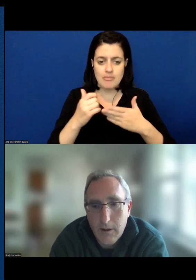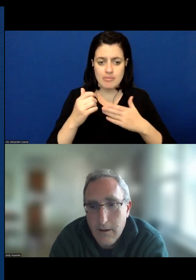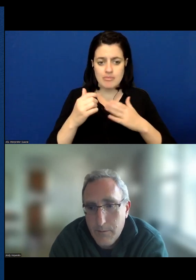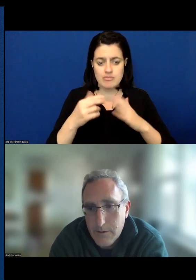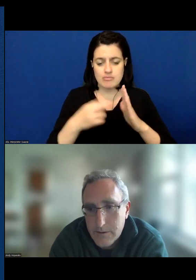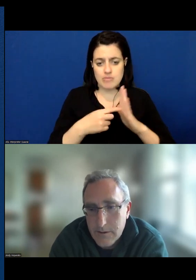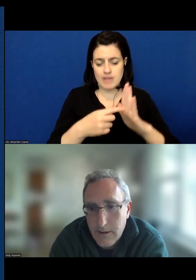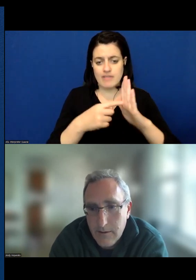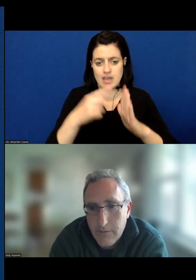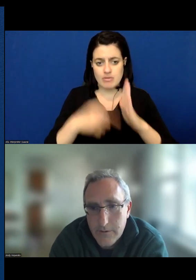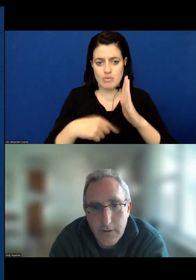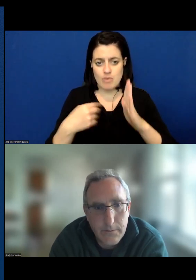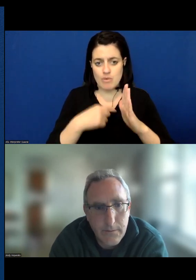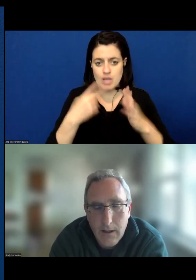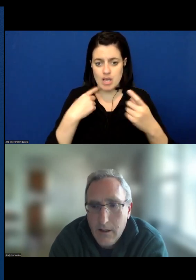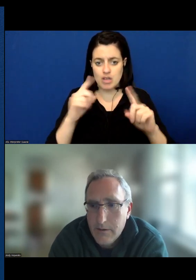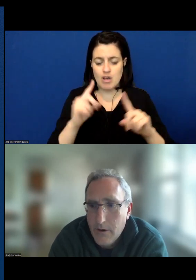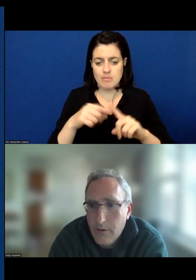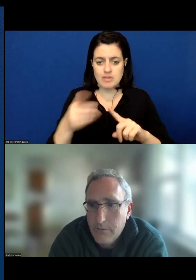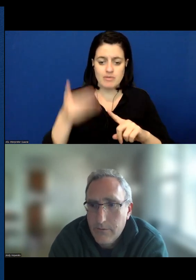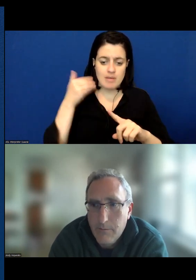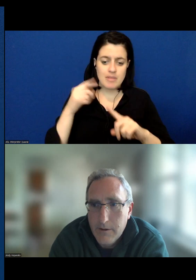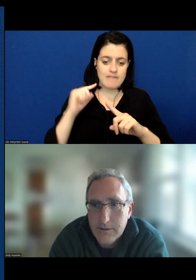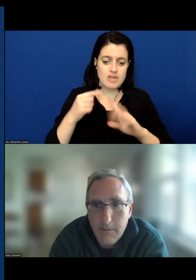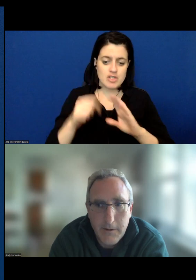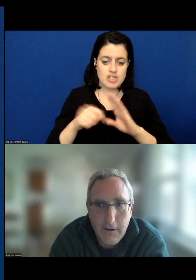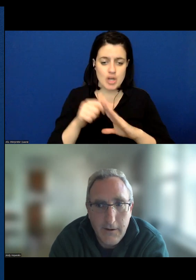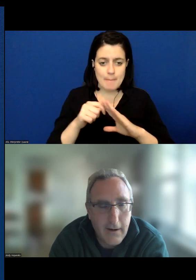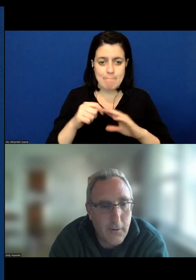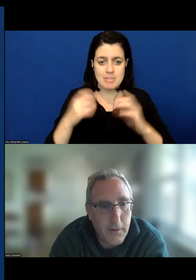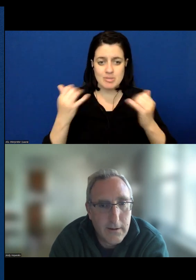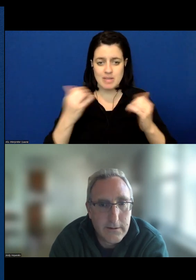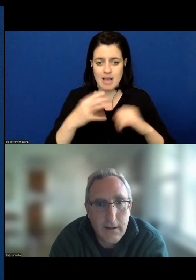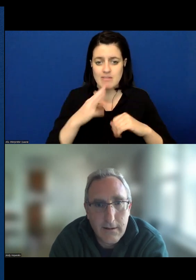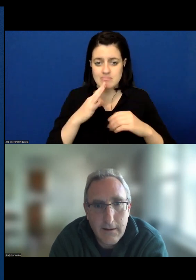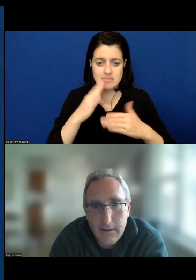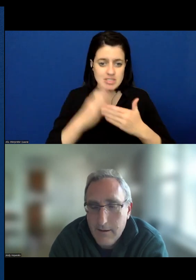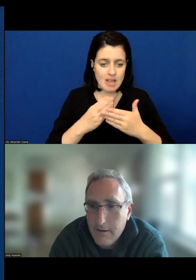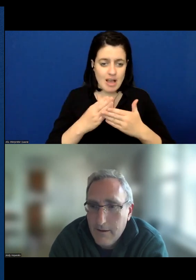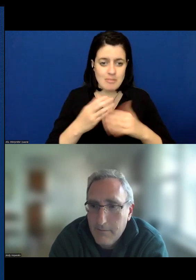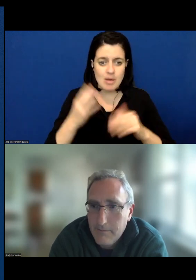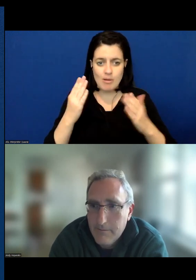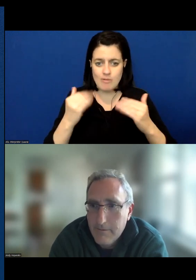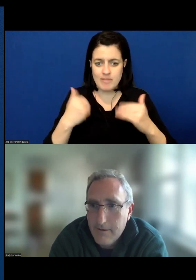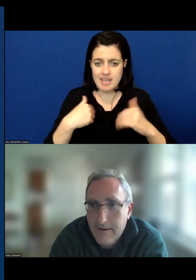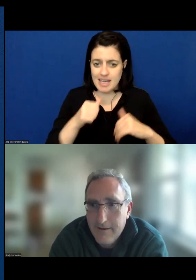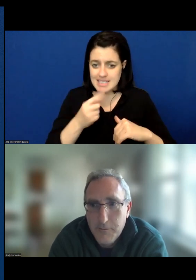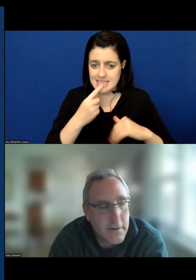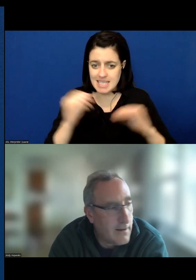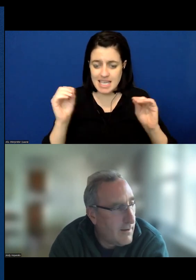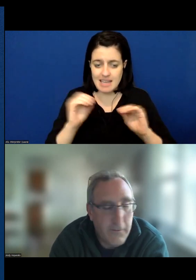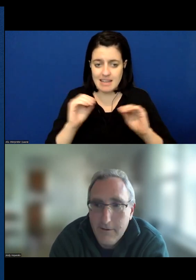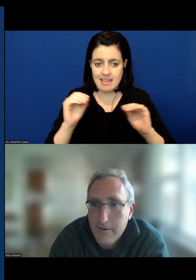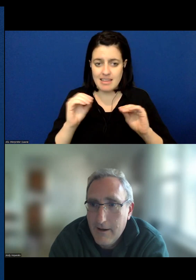what we accomplished in the first term. So I'm going to stop there. I hope I didn't say anything that